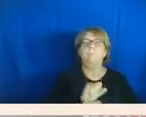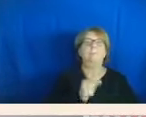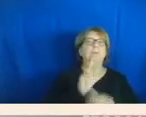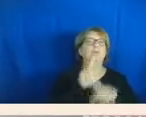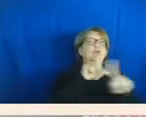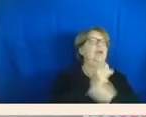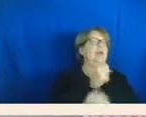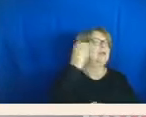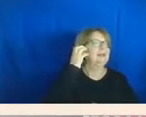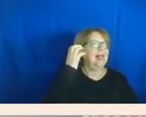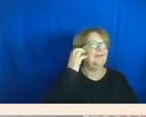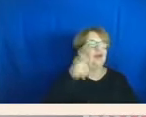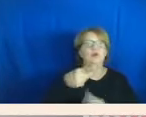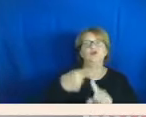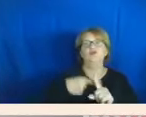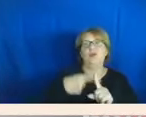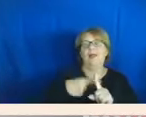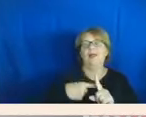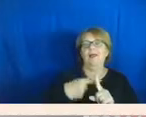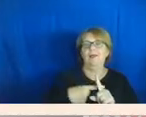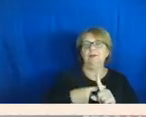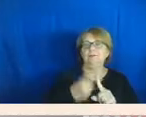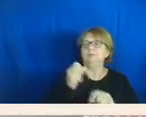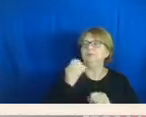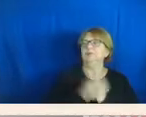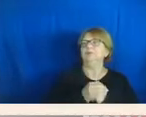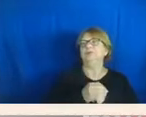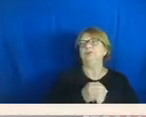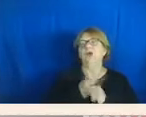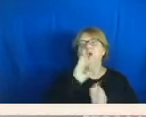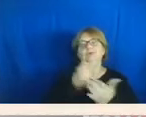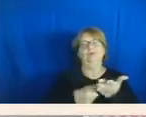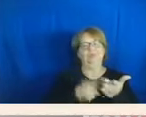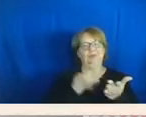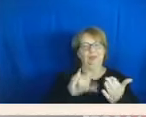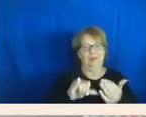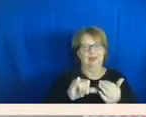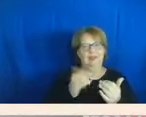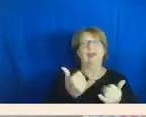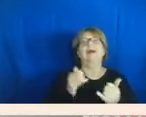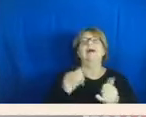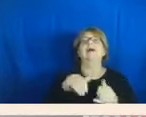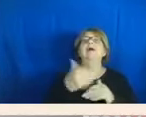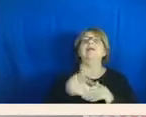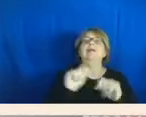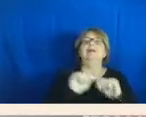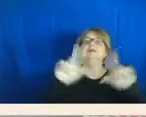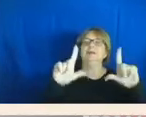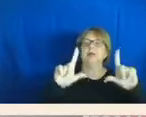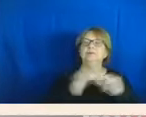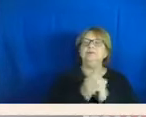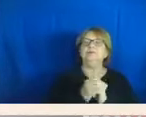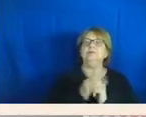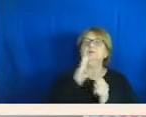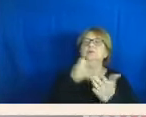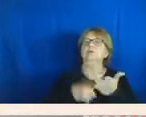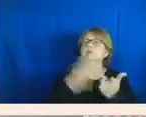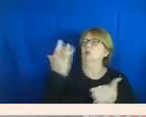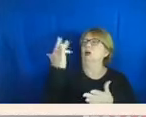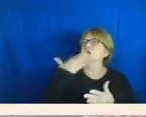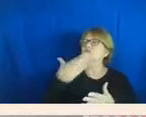rent. So we're going to talk about that, and we're going to go to the next slide and start talking about why good credit is so